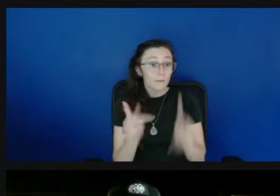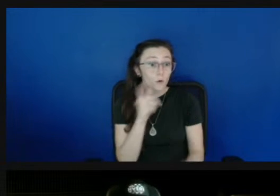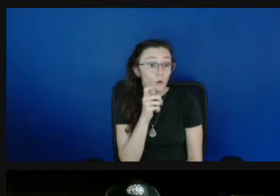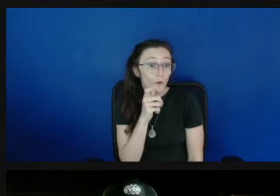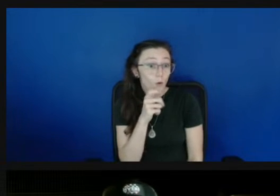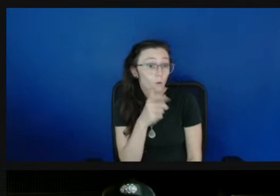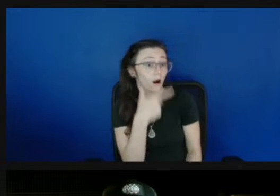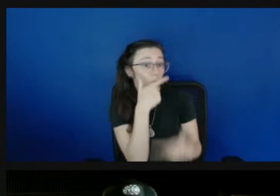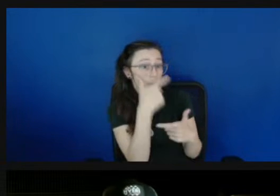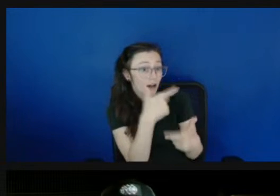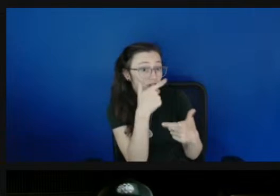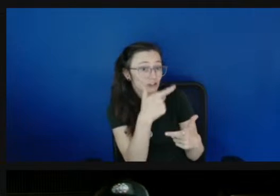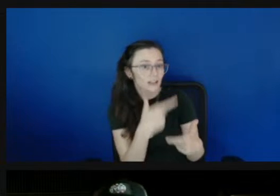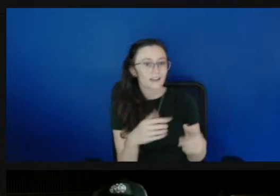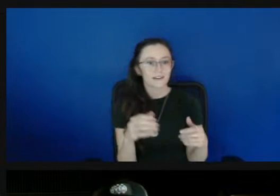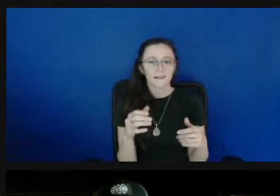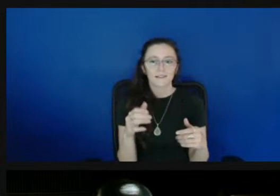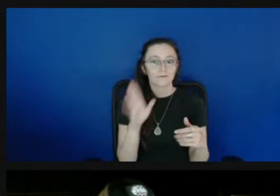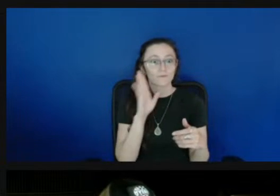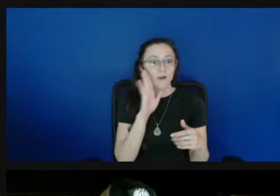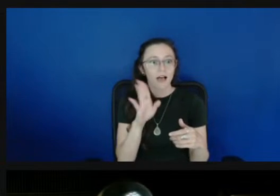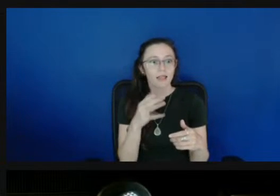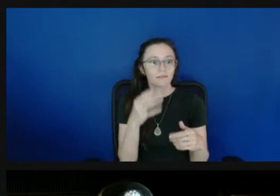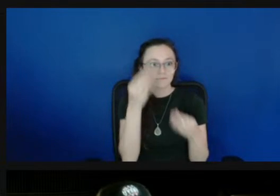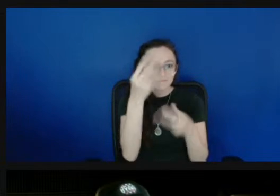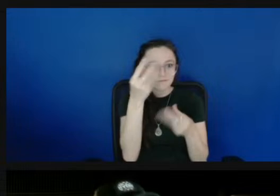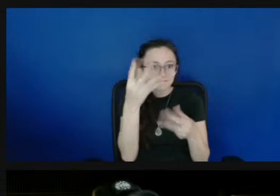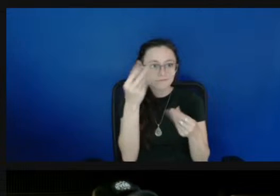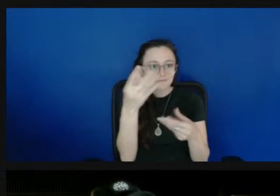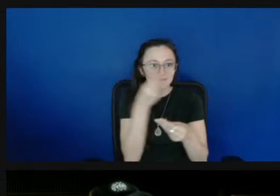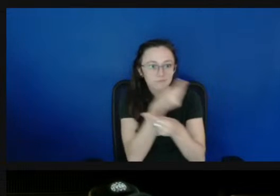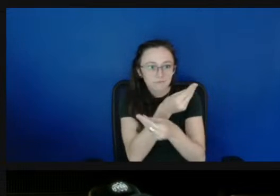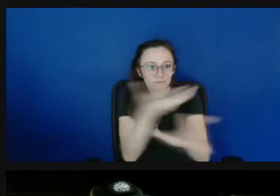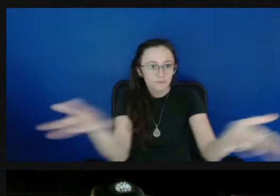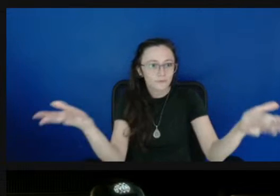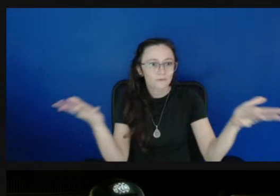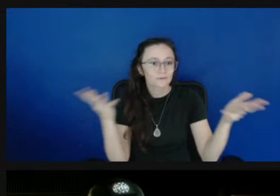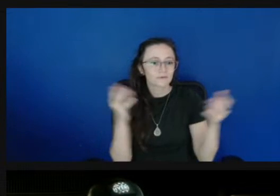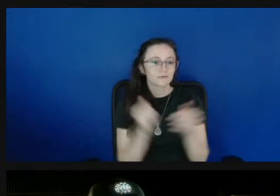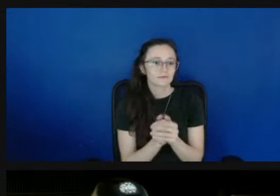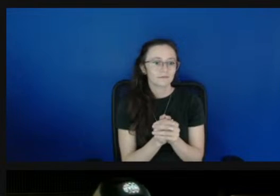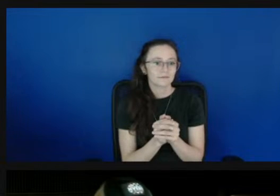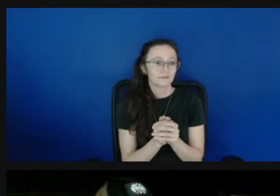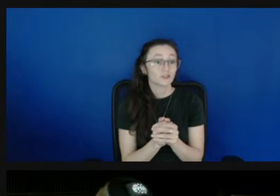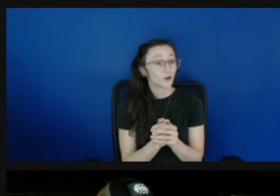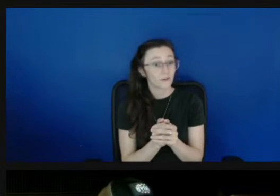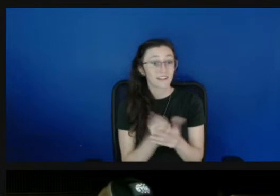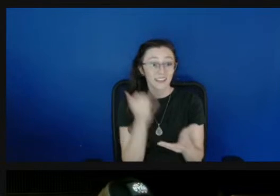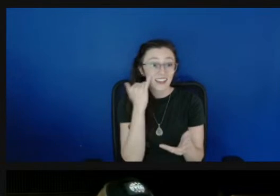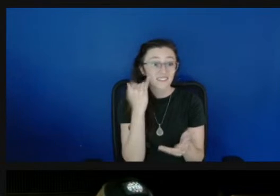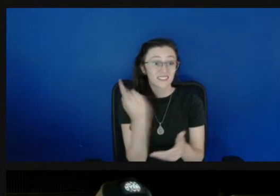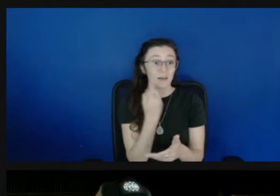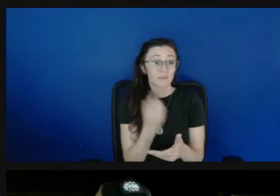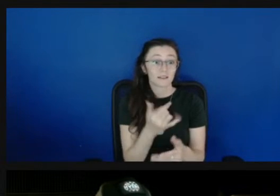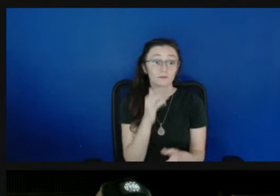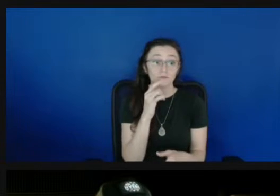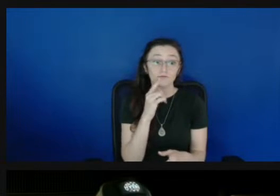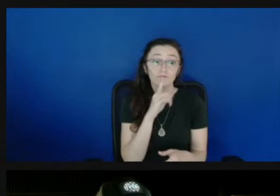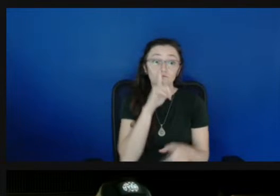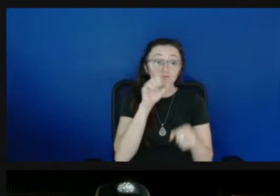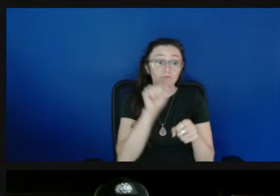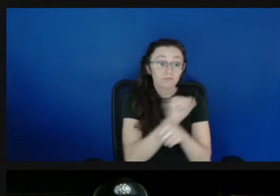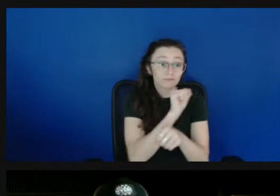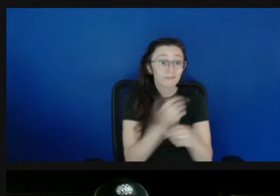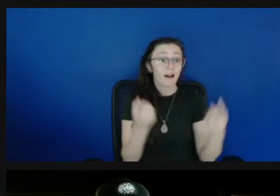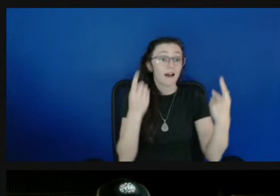that might help them later in a event, which we have seen before, where lava comes into residential